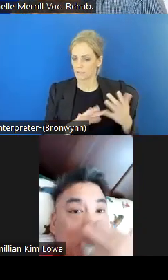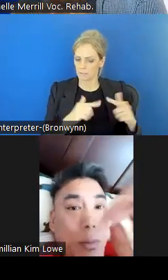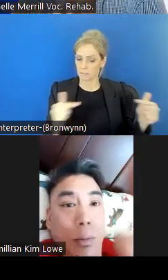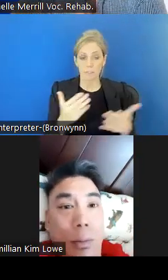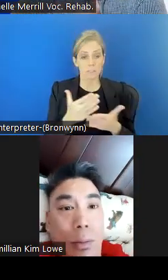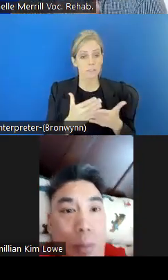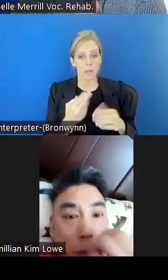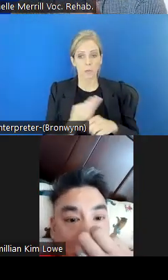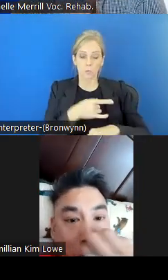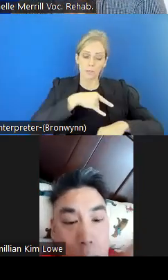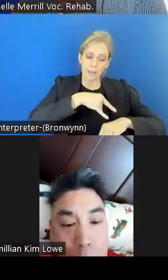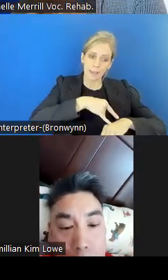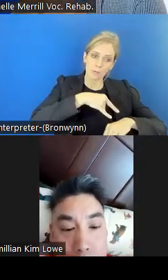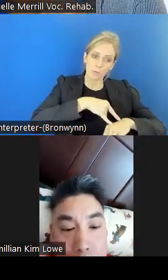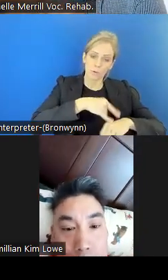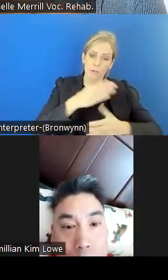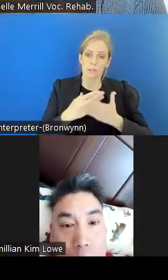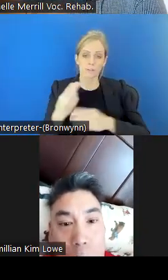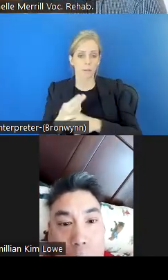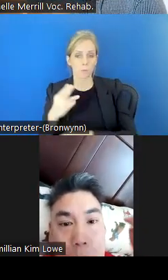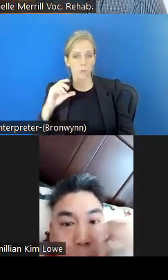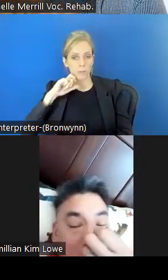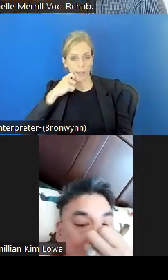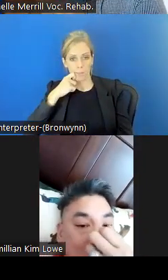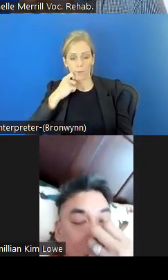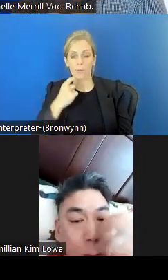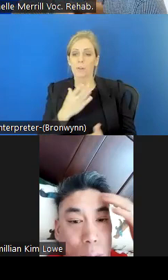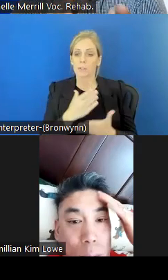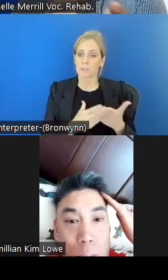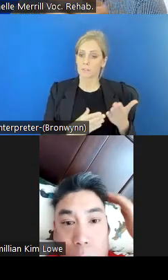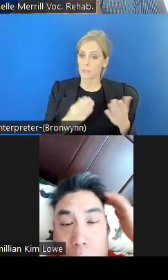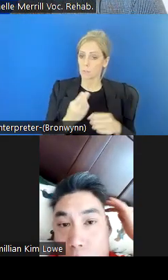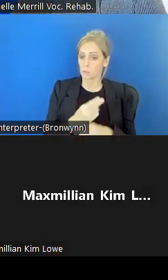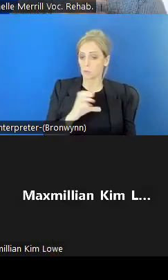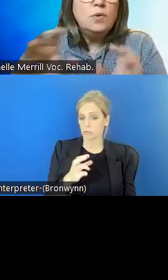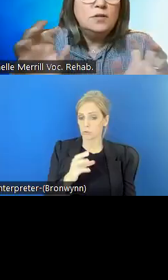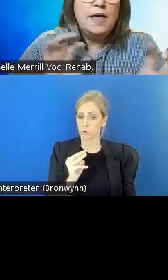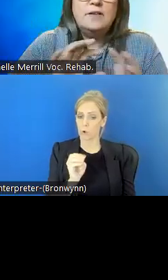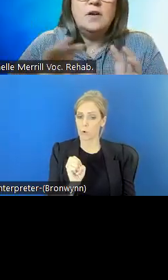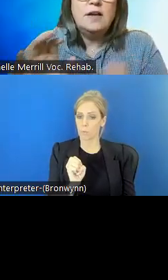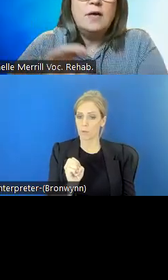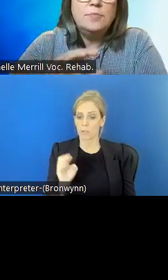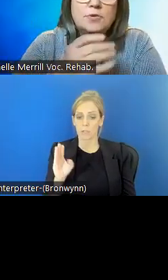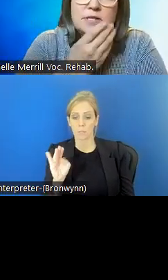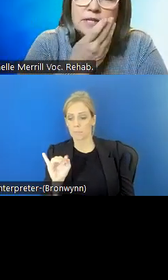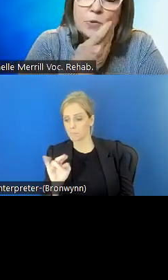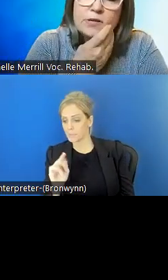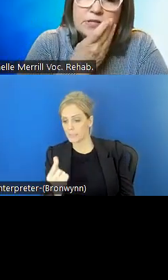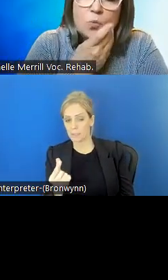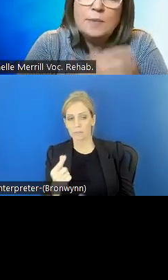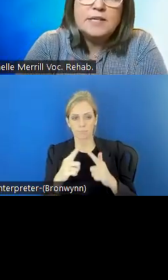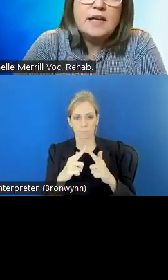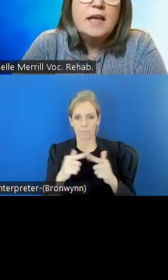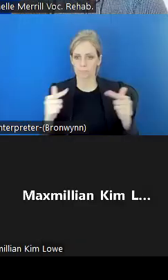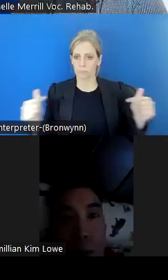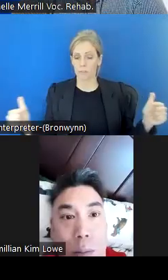people might be on an Android device, some people might be using Chrome, some people might be using Bing. It all will depend on how the person experiences